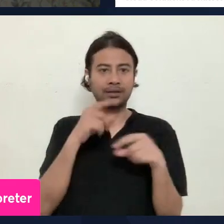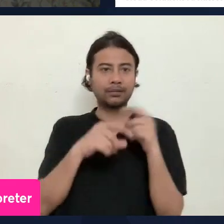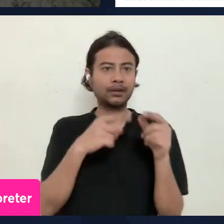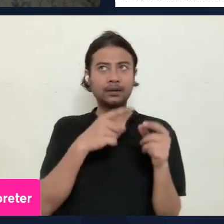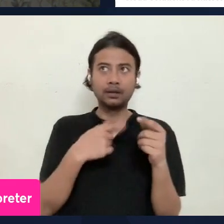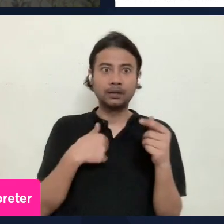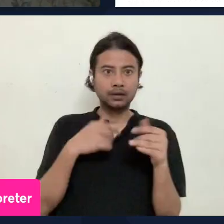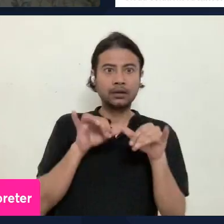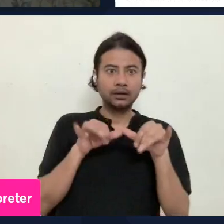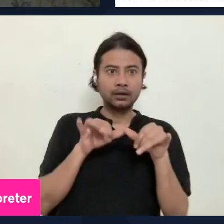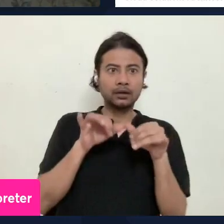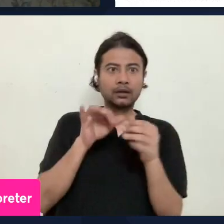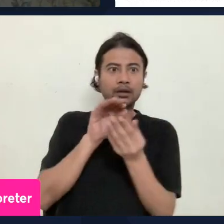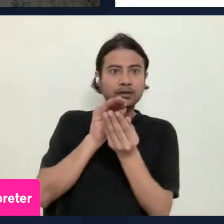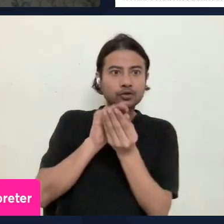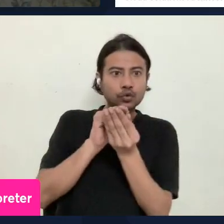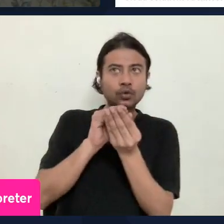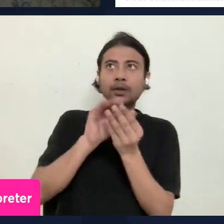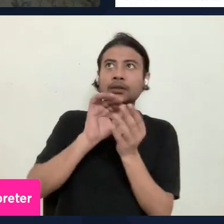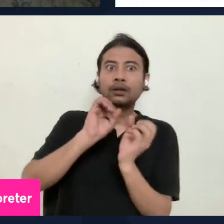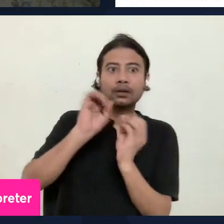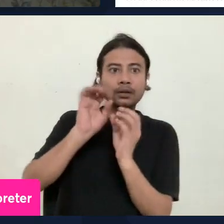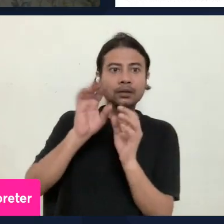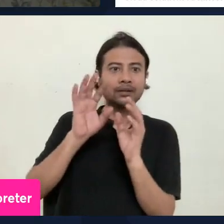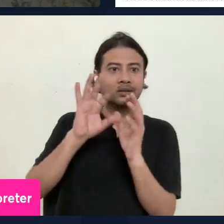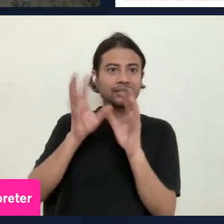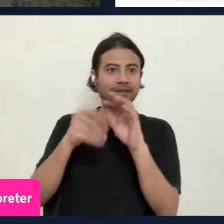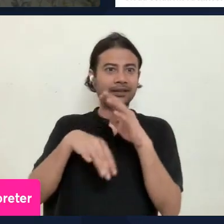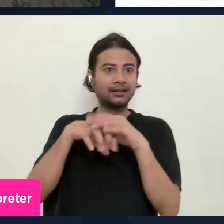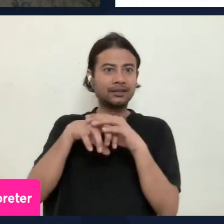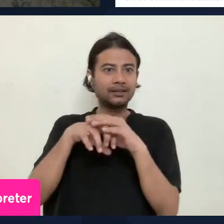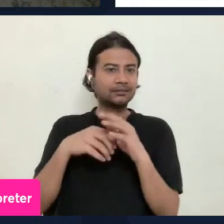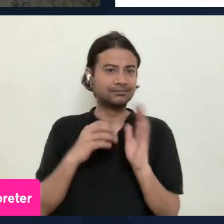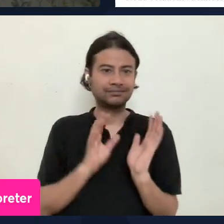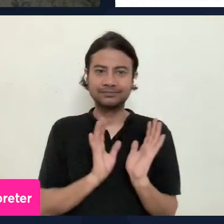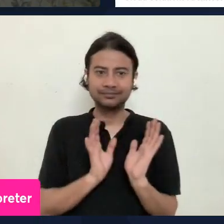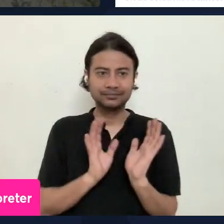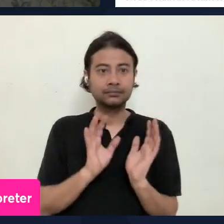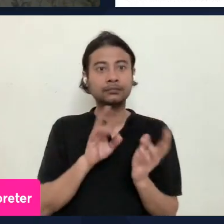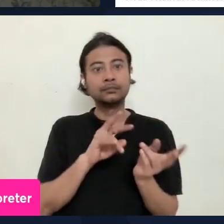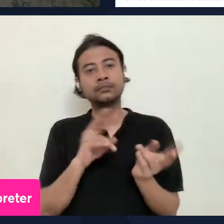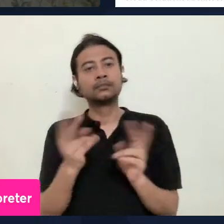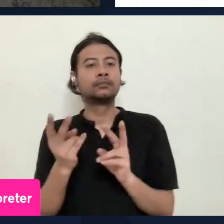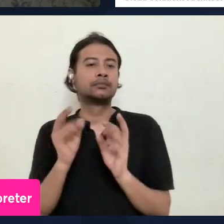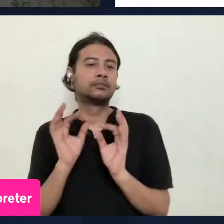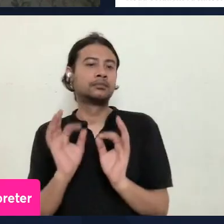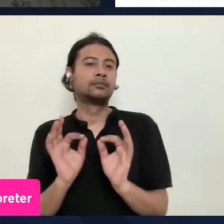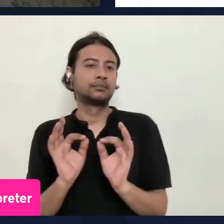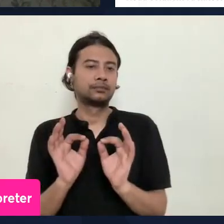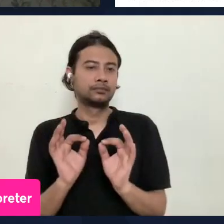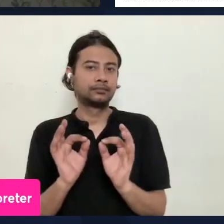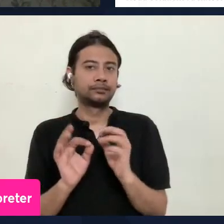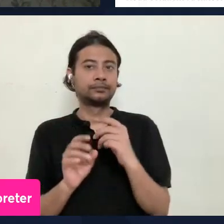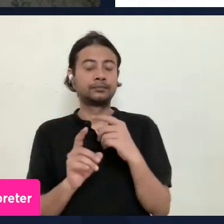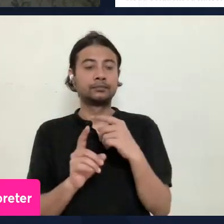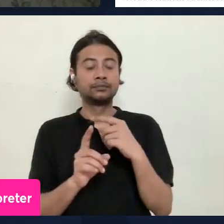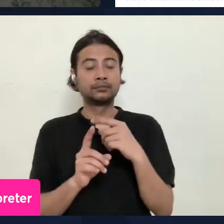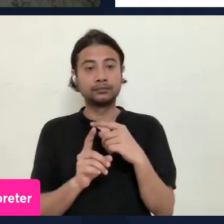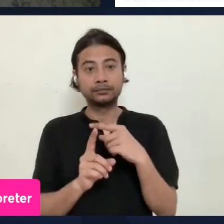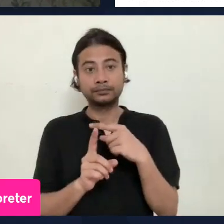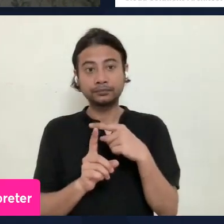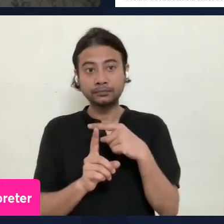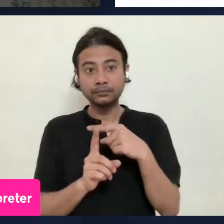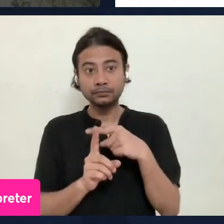service, and it's also integrated into Azure, into the Azure Resource Management plane. So you can